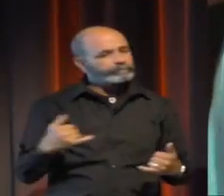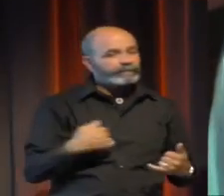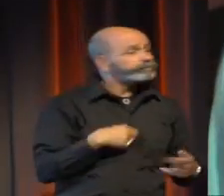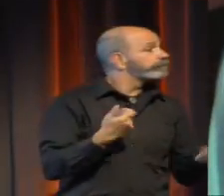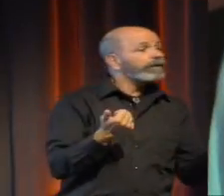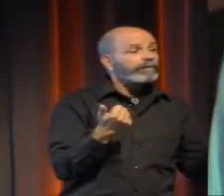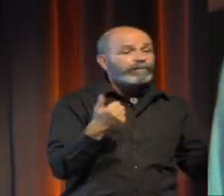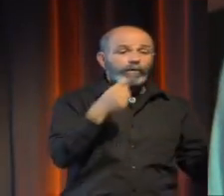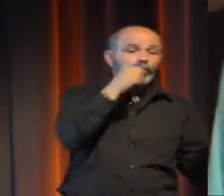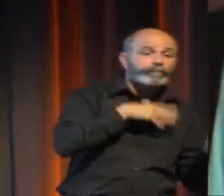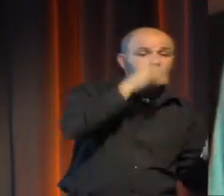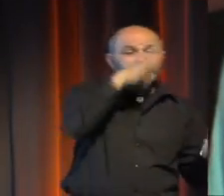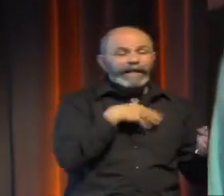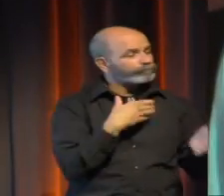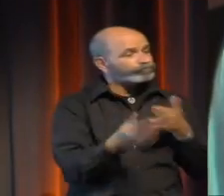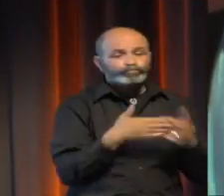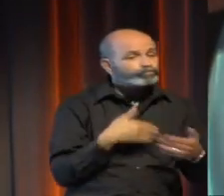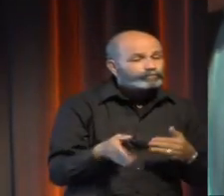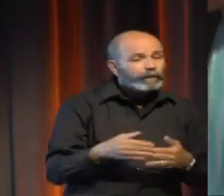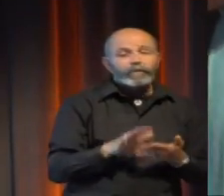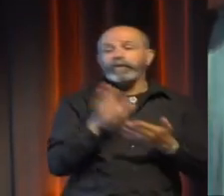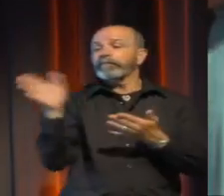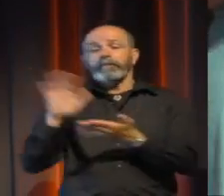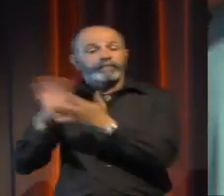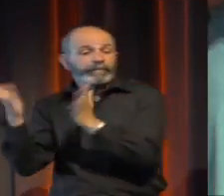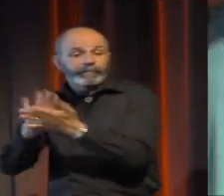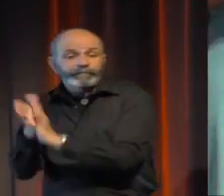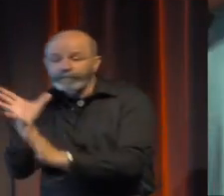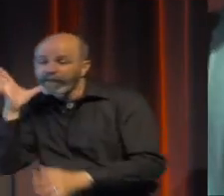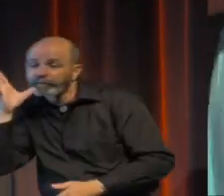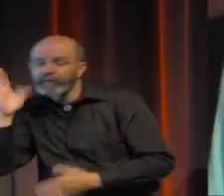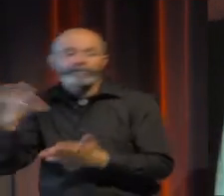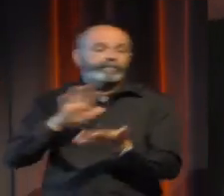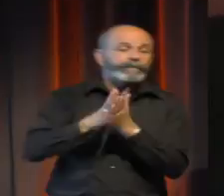that actually matter. And people appreciate that.